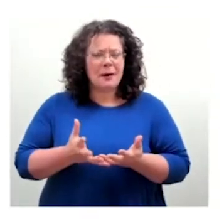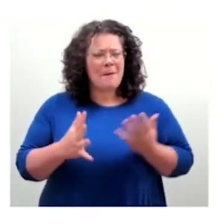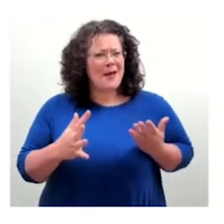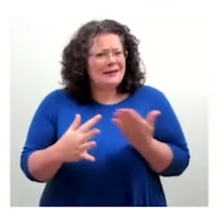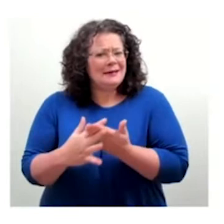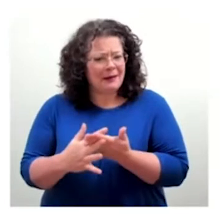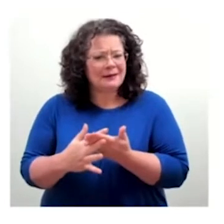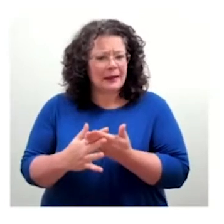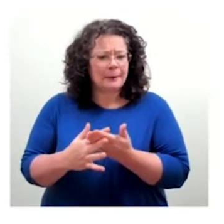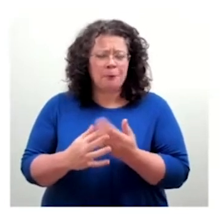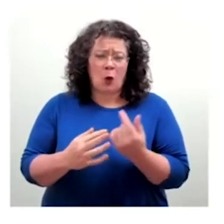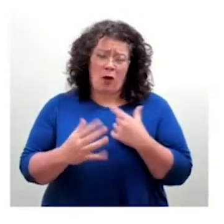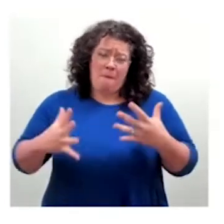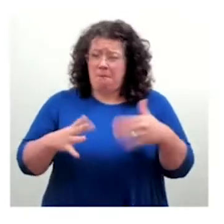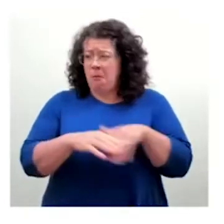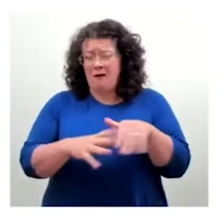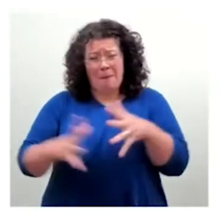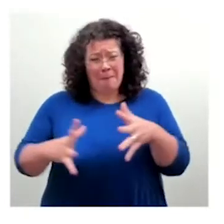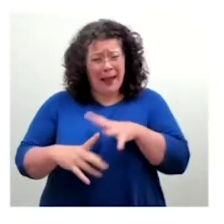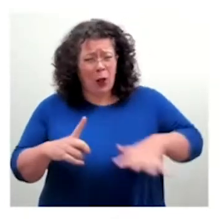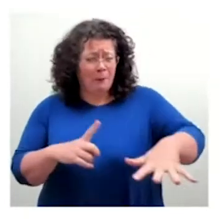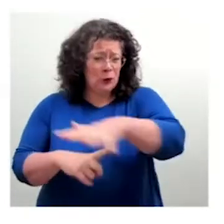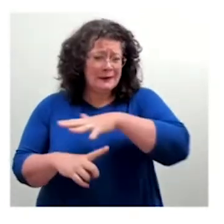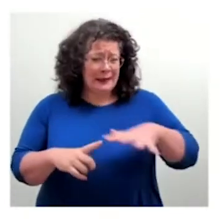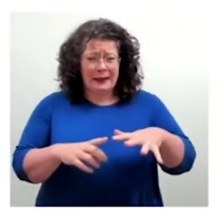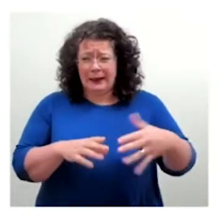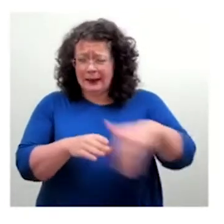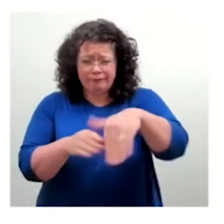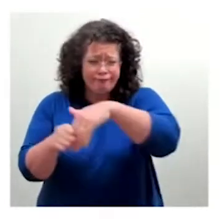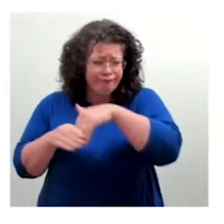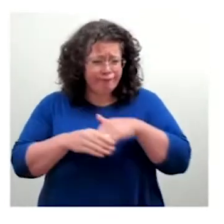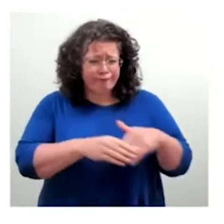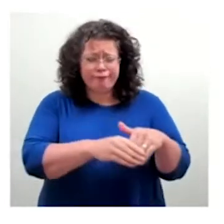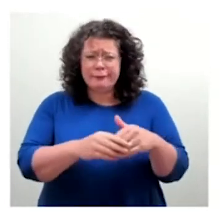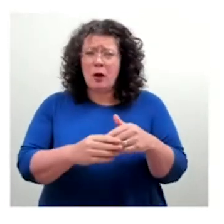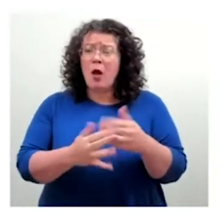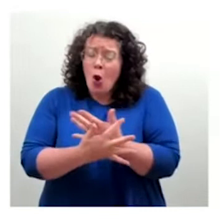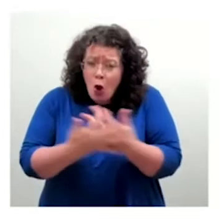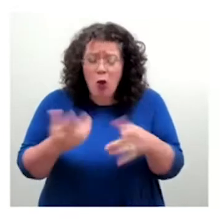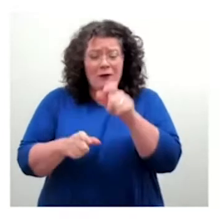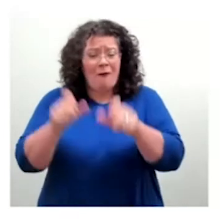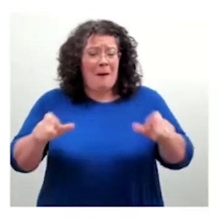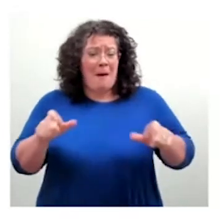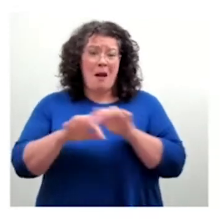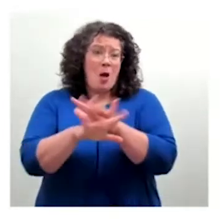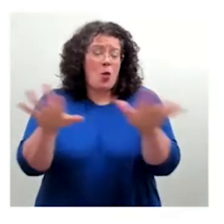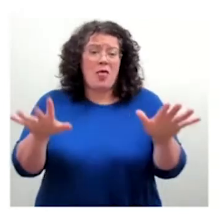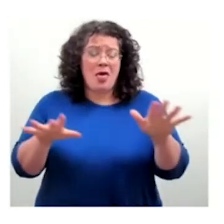different ways. We've heard that for the last 3 days. So we just wanted to sort of finally pull together some of those